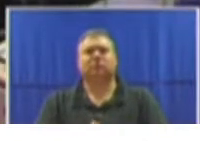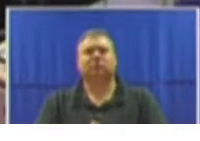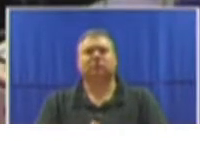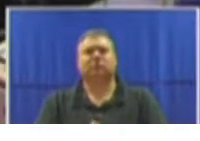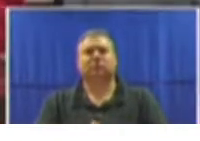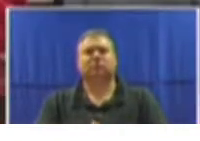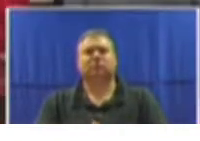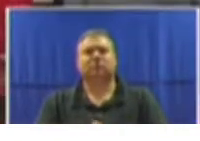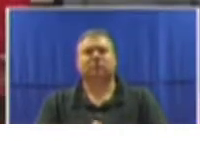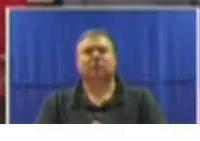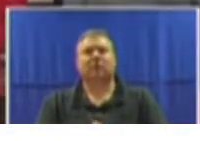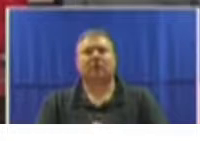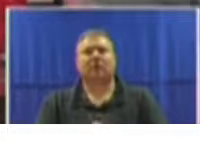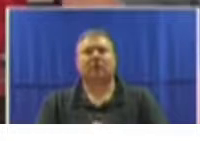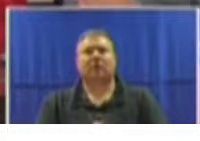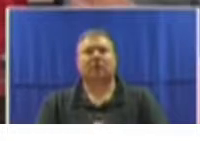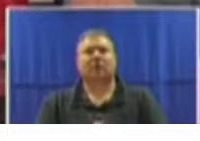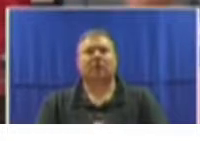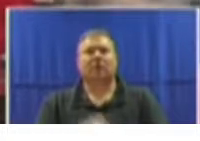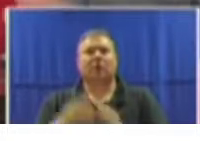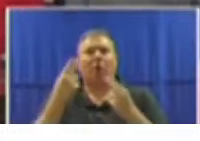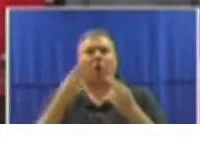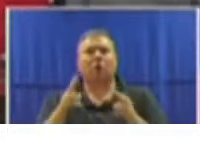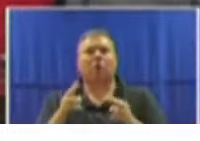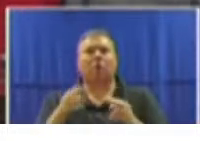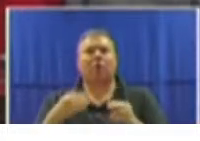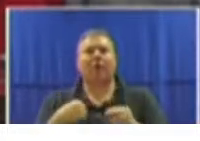Honorable members.